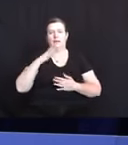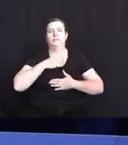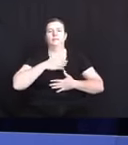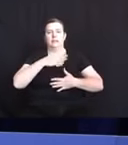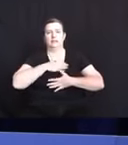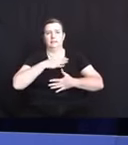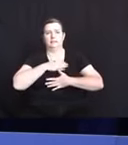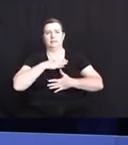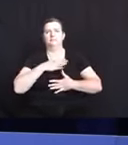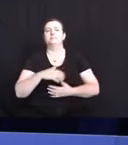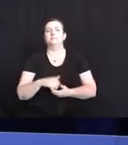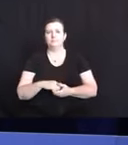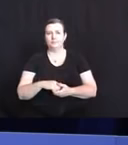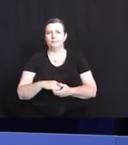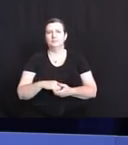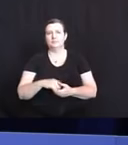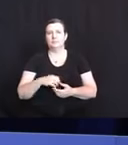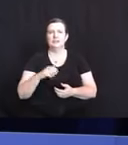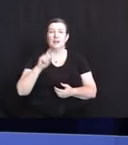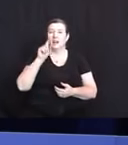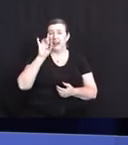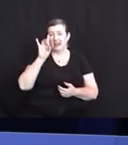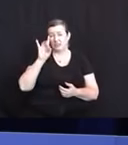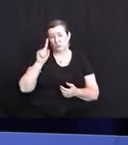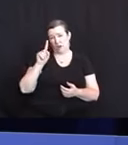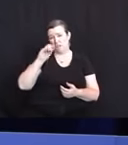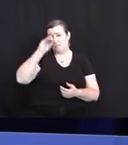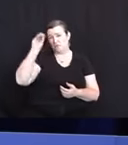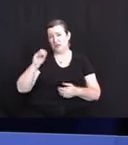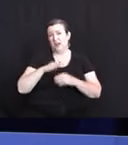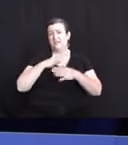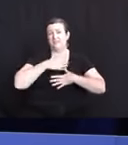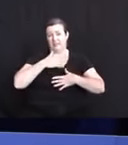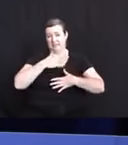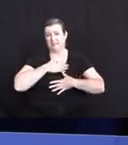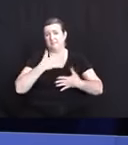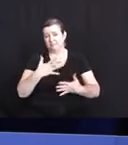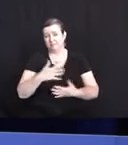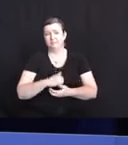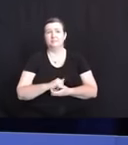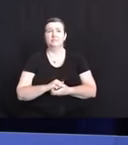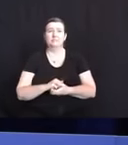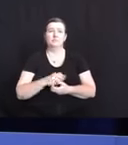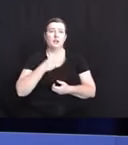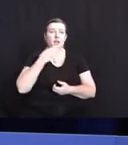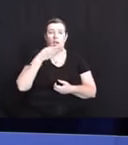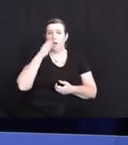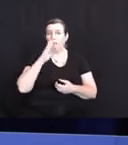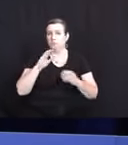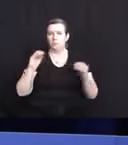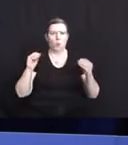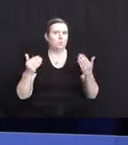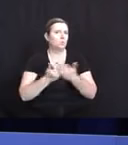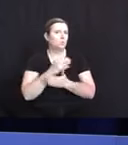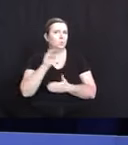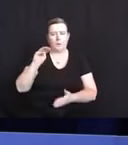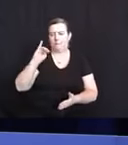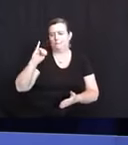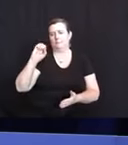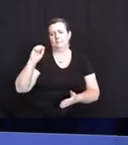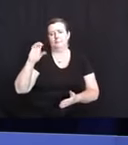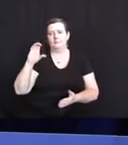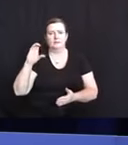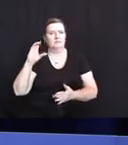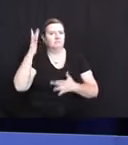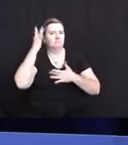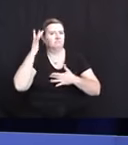care patients are on ventilators. Thankfully, there are no new cases of multi-system inflammatory syndrome in children, so